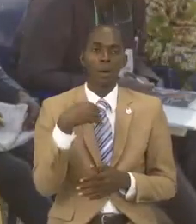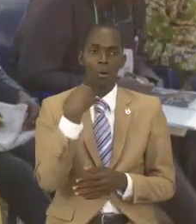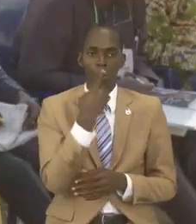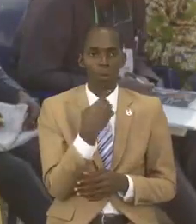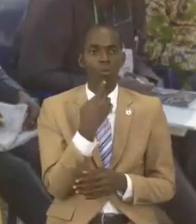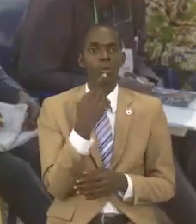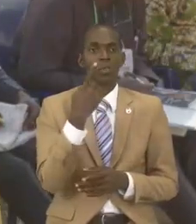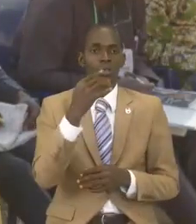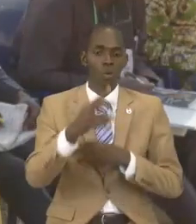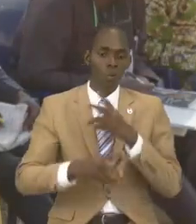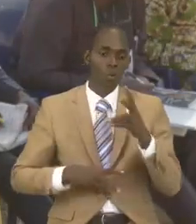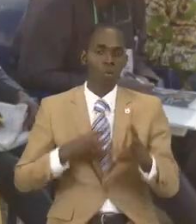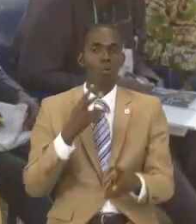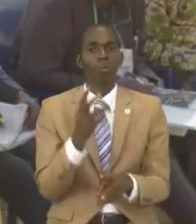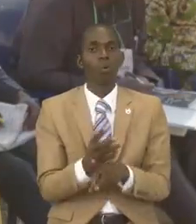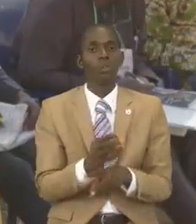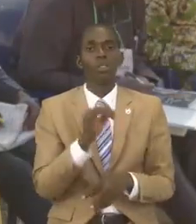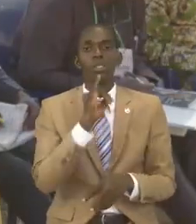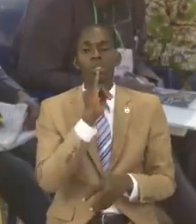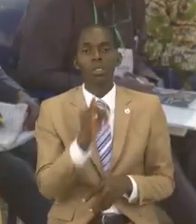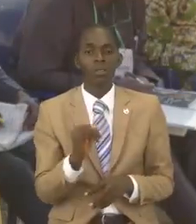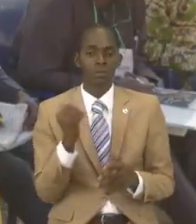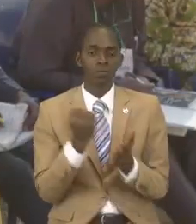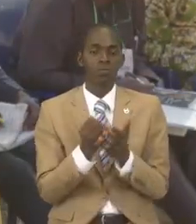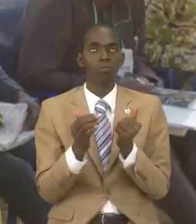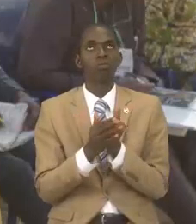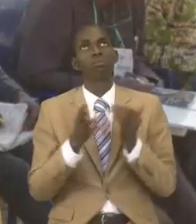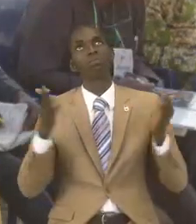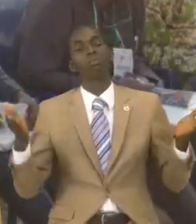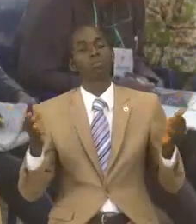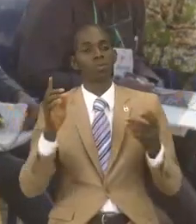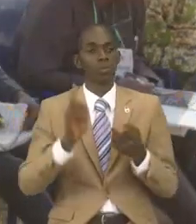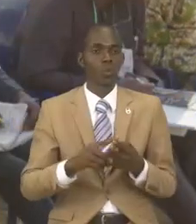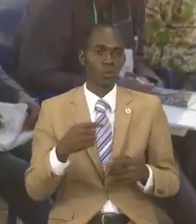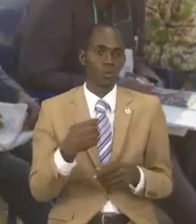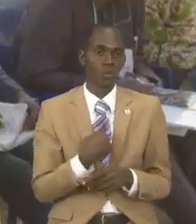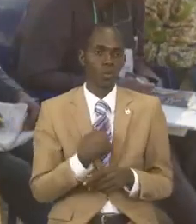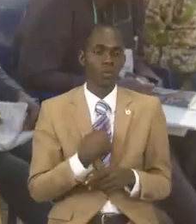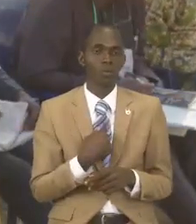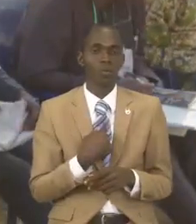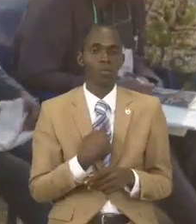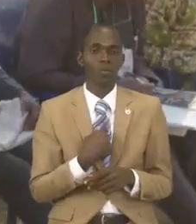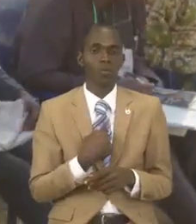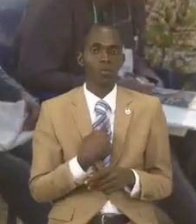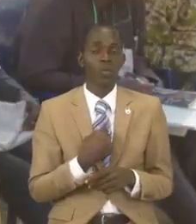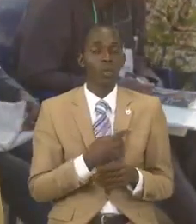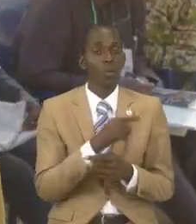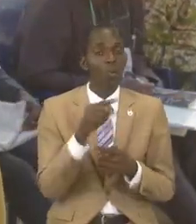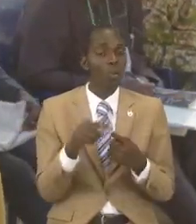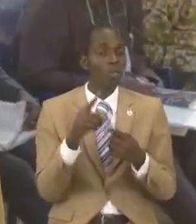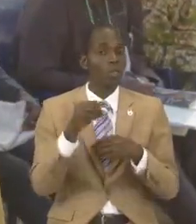the world is crucified unto me. When the world